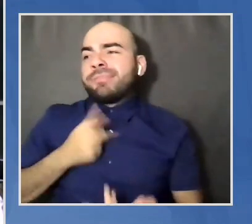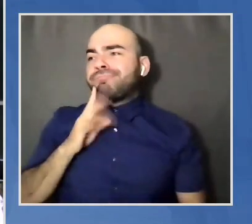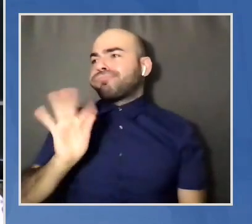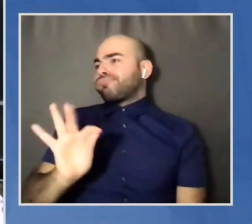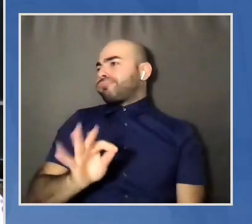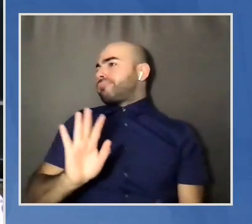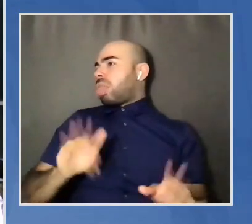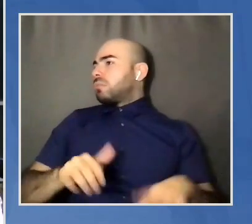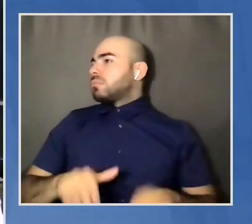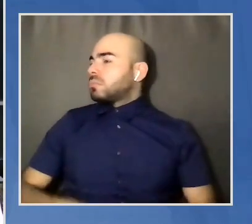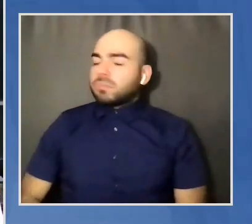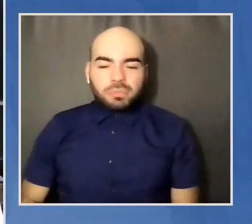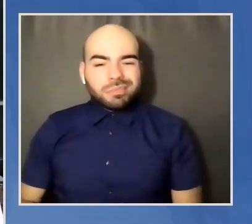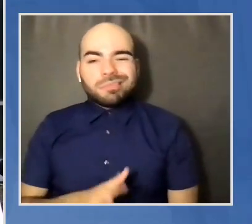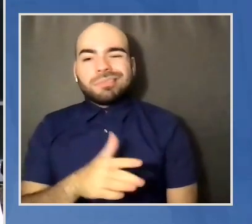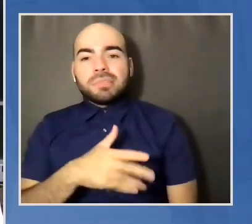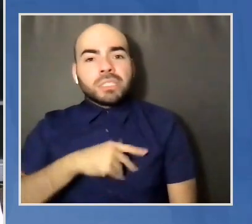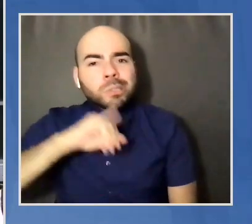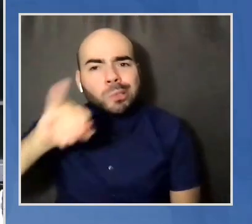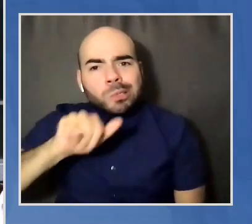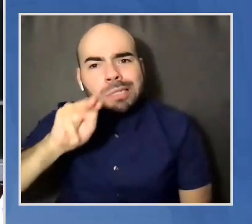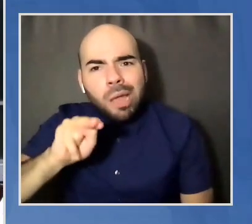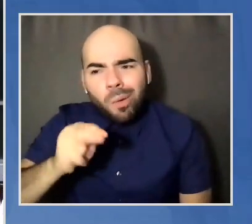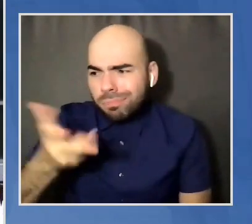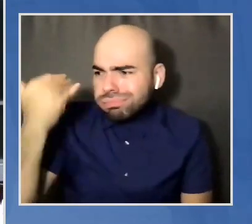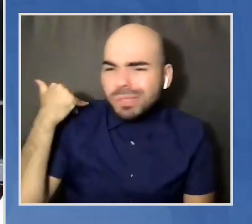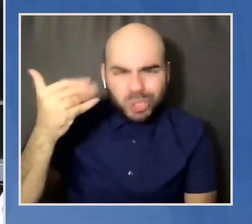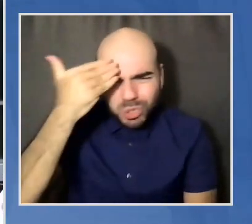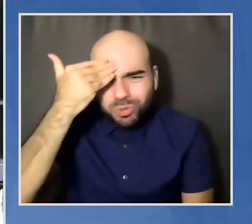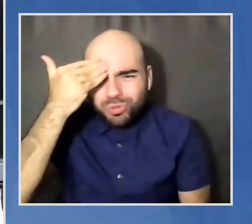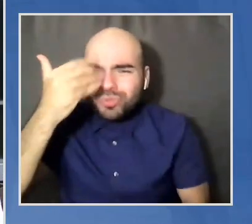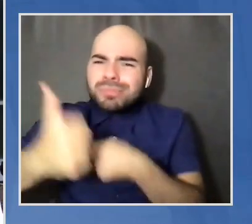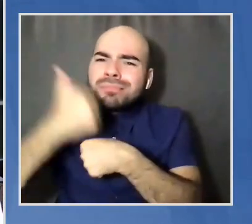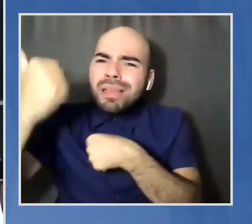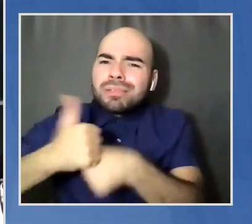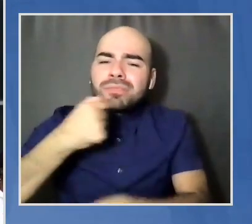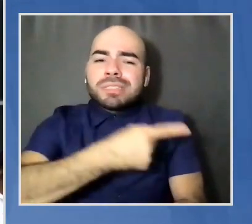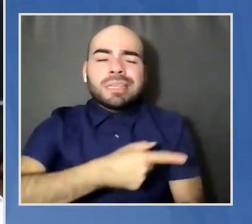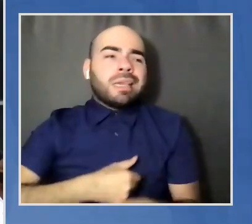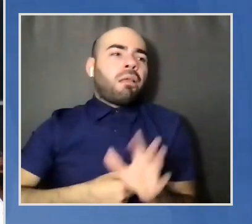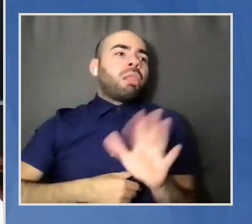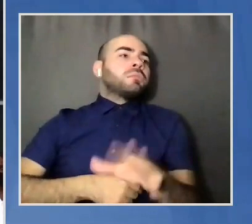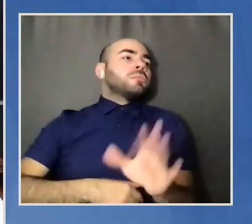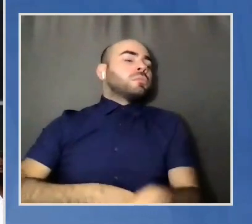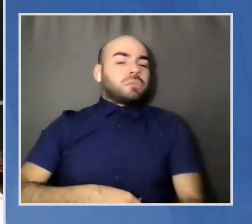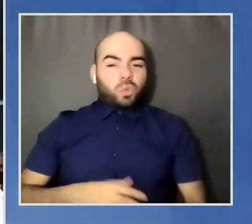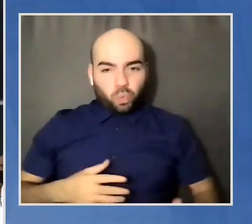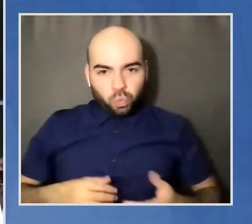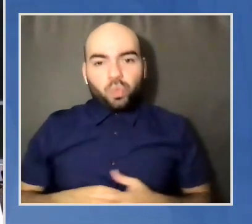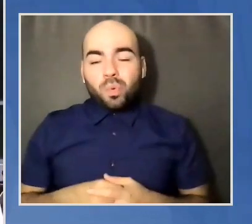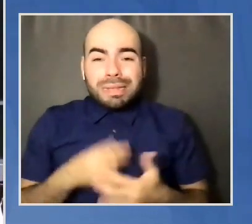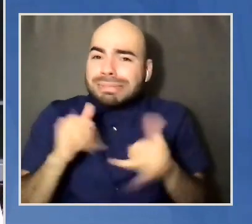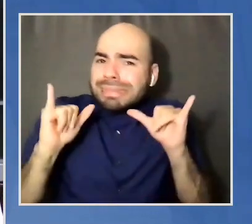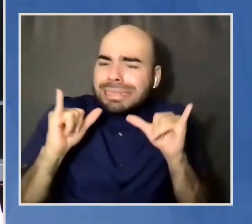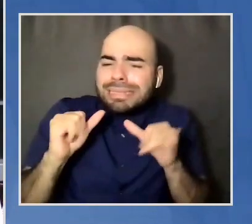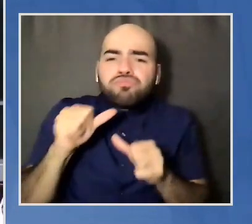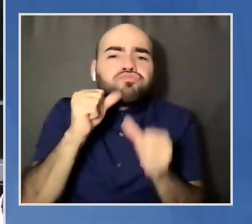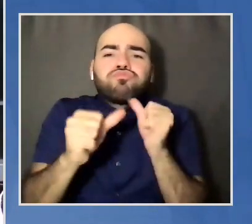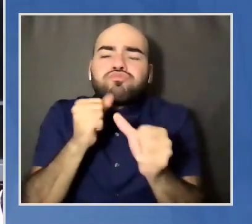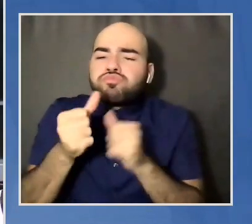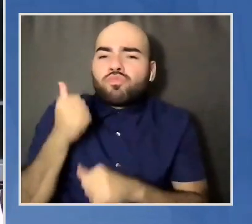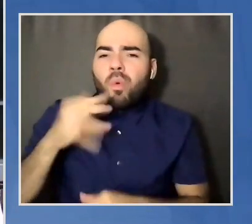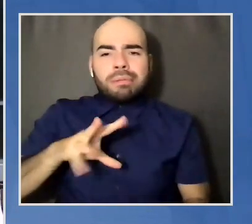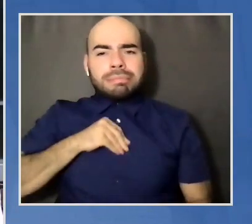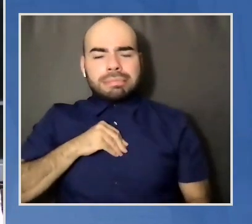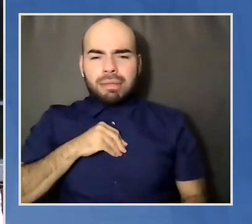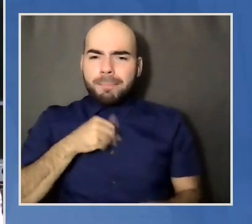all the way back in January. And he's still refusing to take responsibility. Joe and Kamala have a plan to get